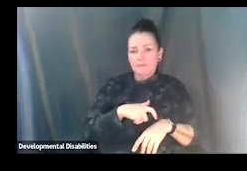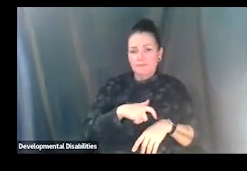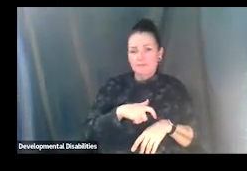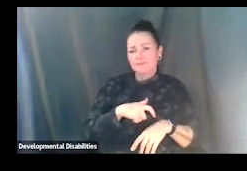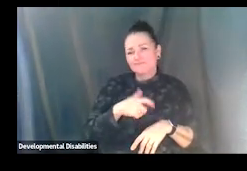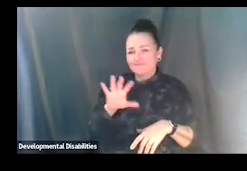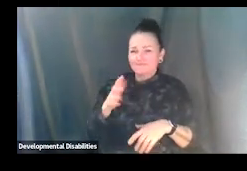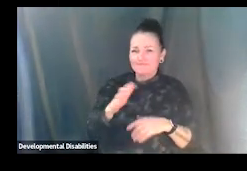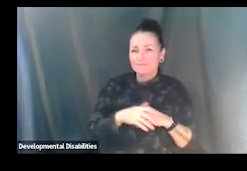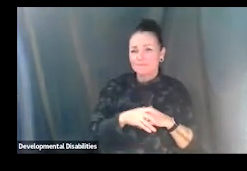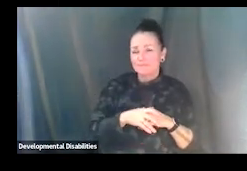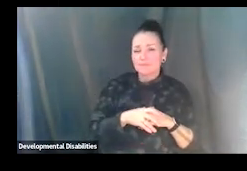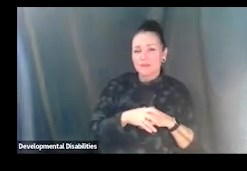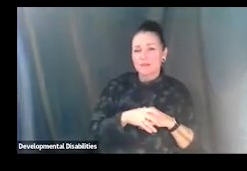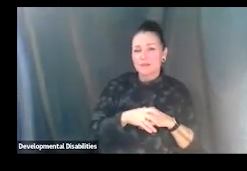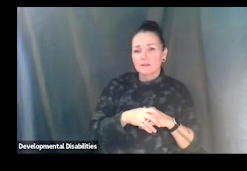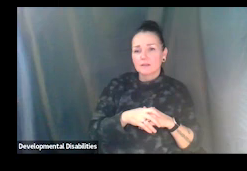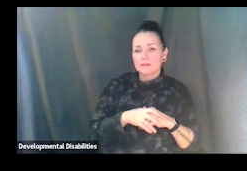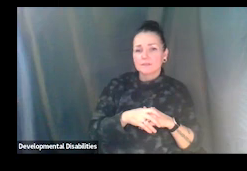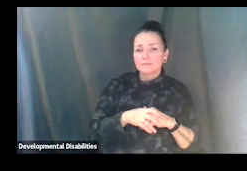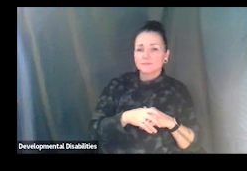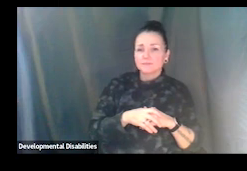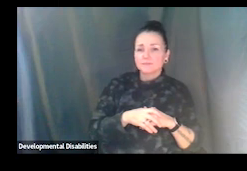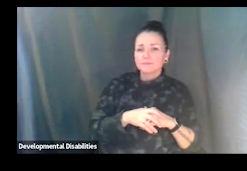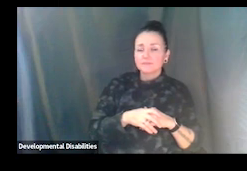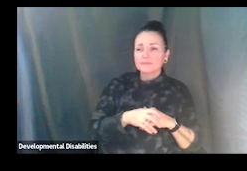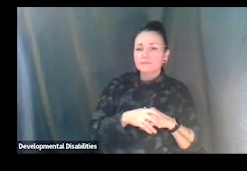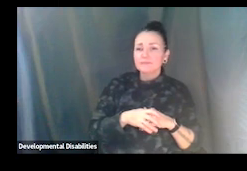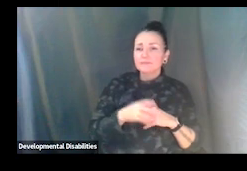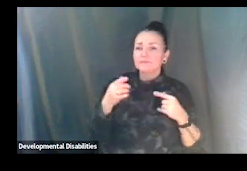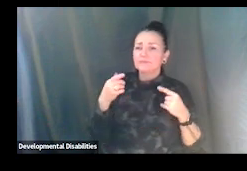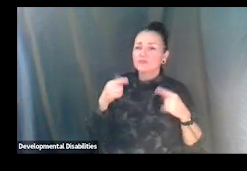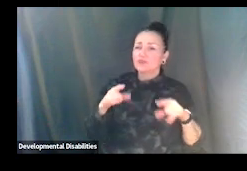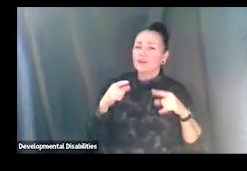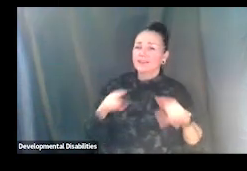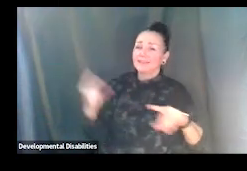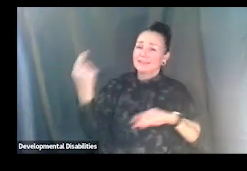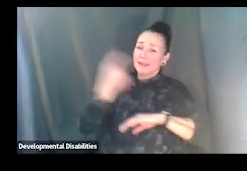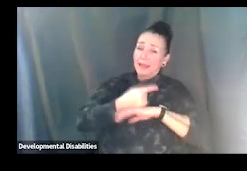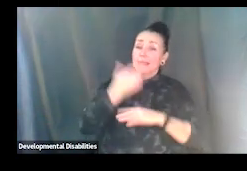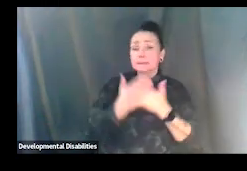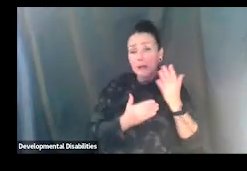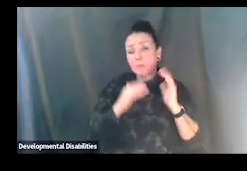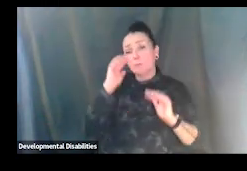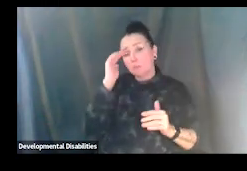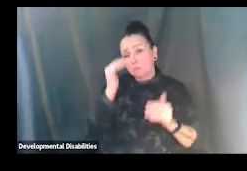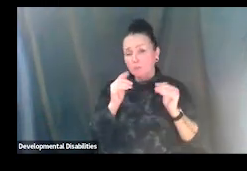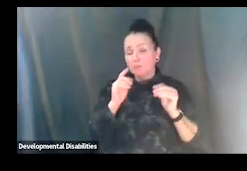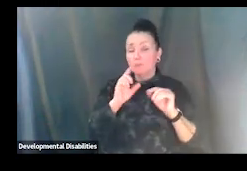problem. But for whatever reason, even though there's no daytime sedation, people do seem to sleep better at night. I think a bigger problem with